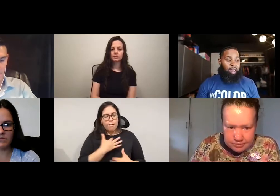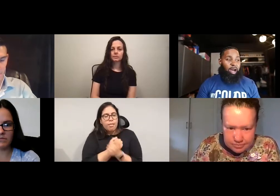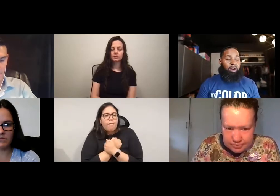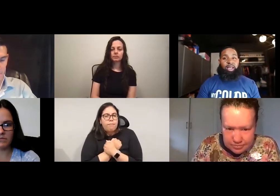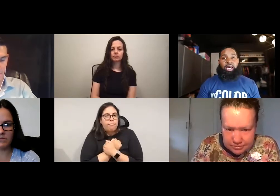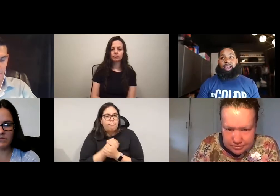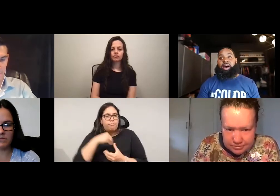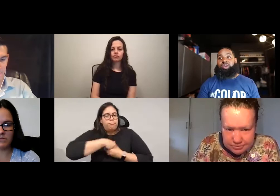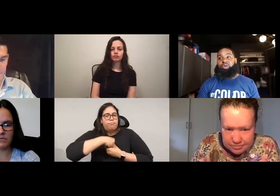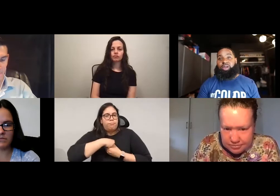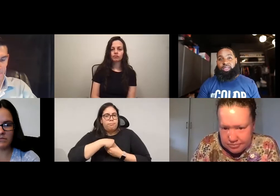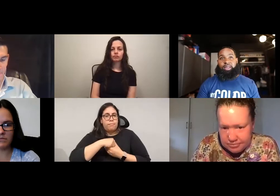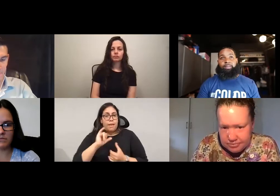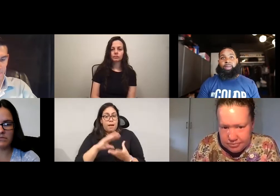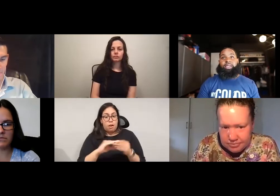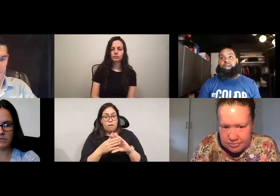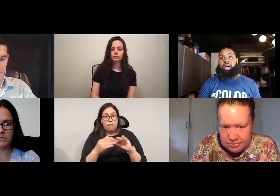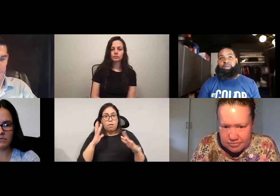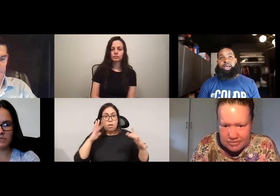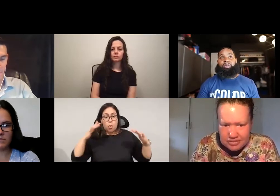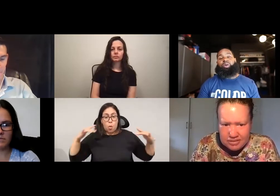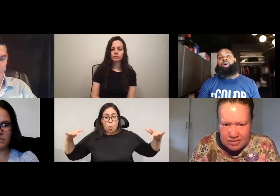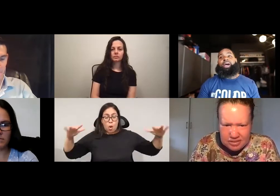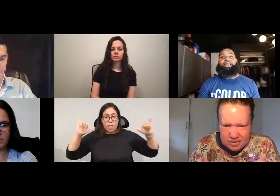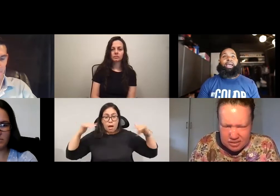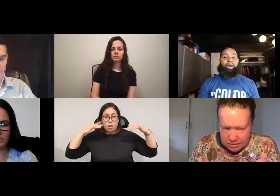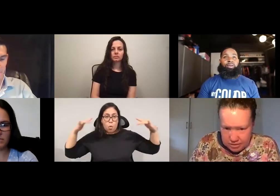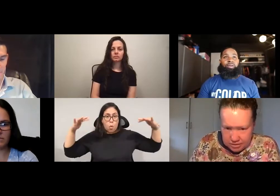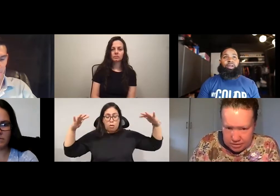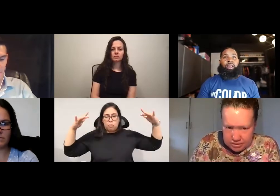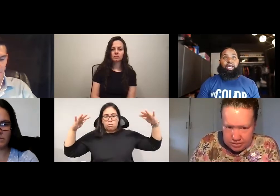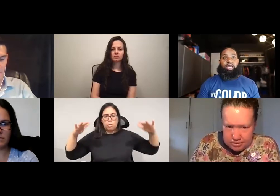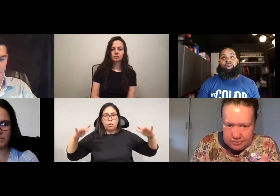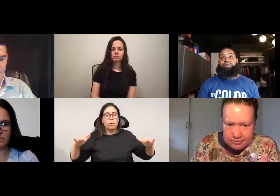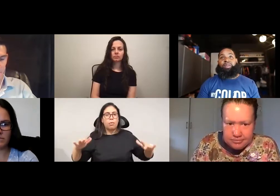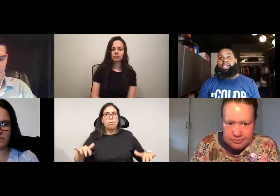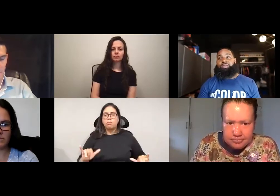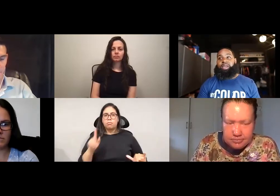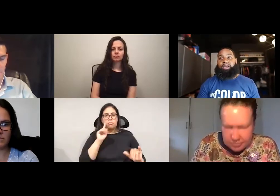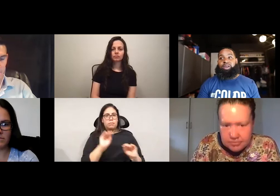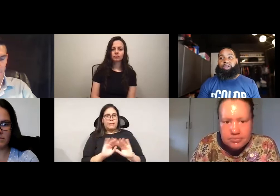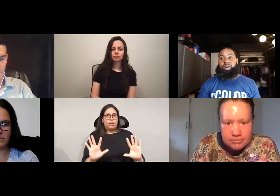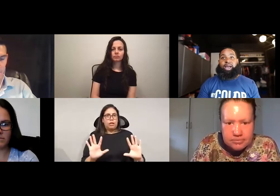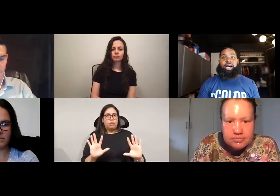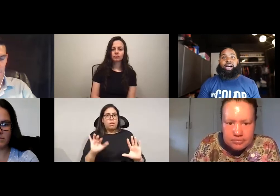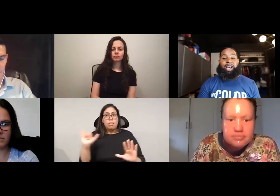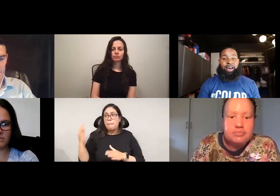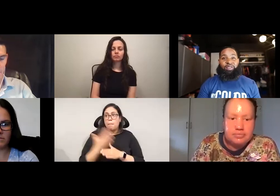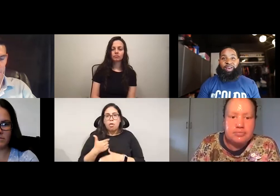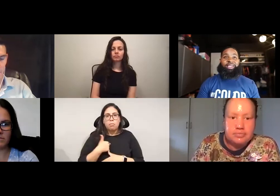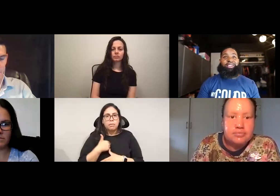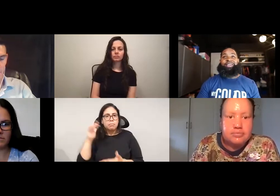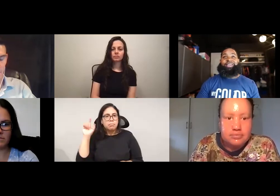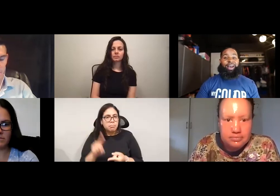then all that loud noise, I was able to quiet it down. It didn't really faze me, and I have